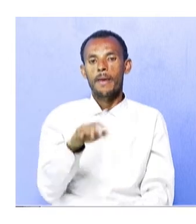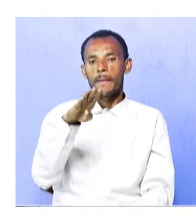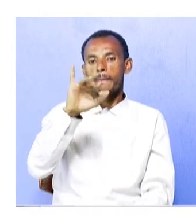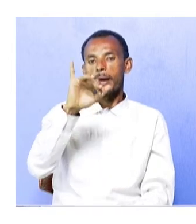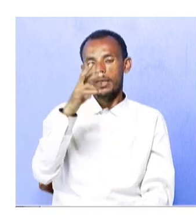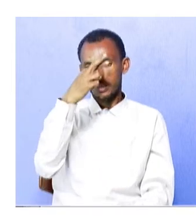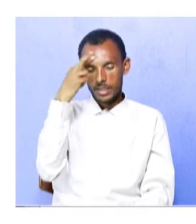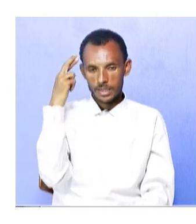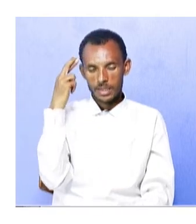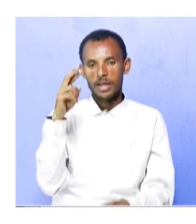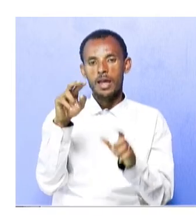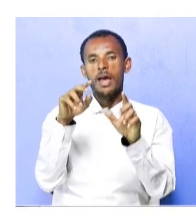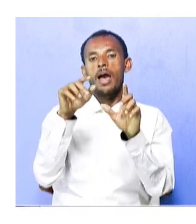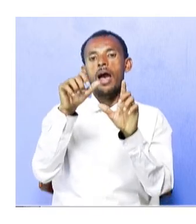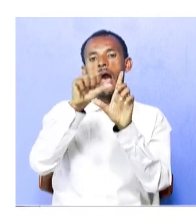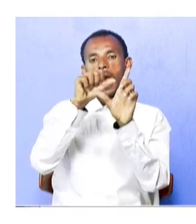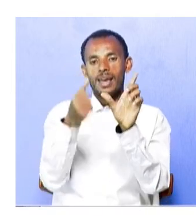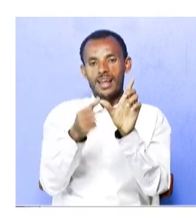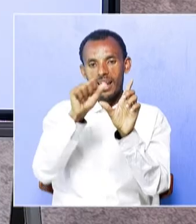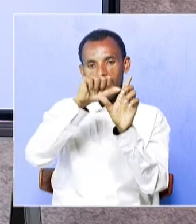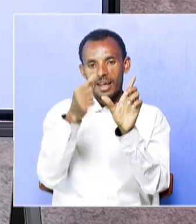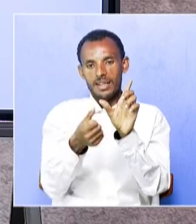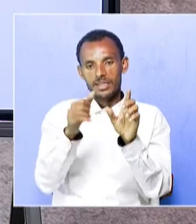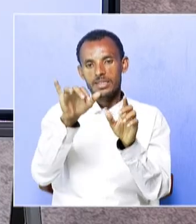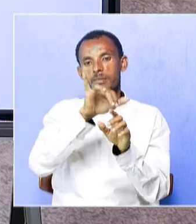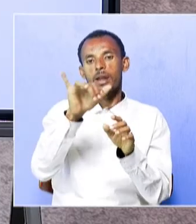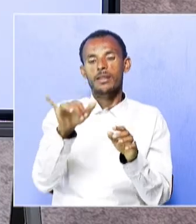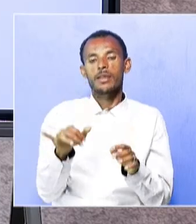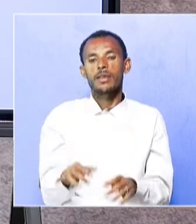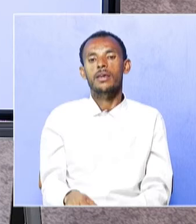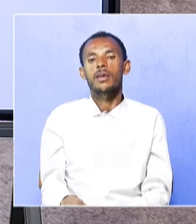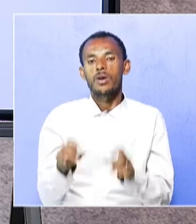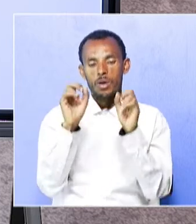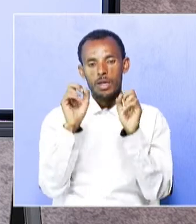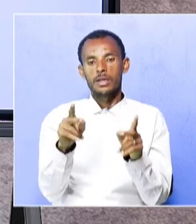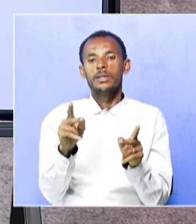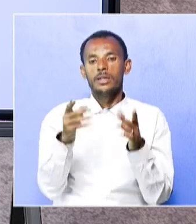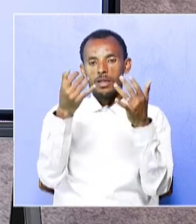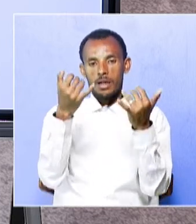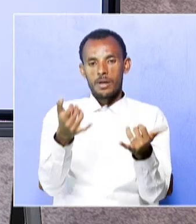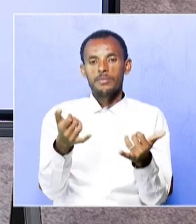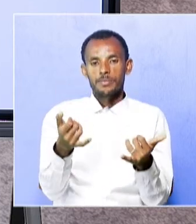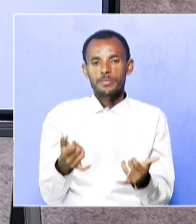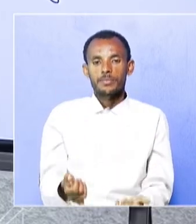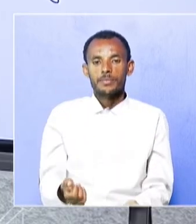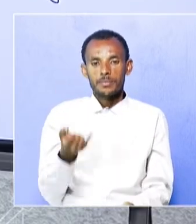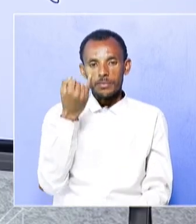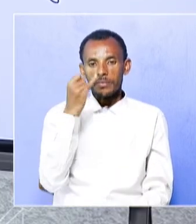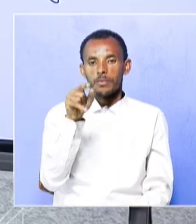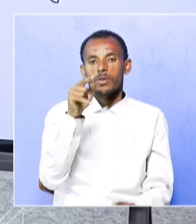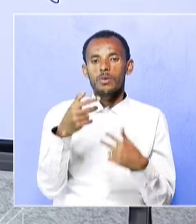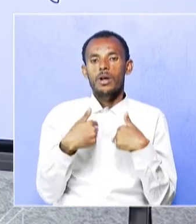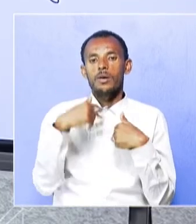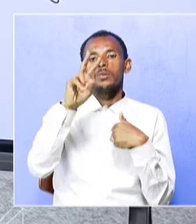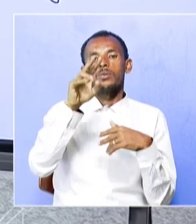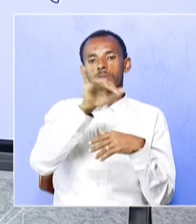the reason angle similarity, right? Okay, now if you have